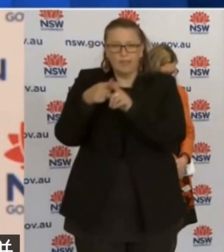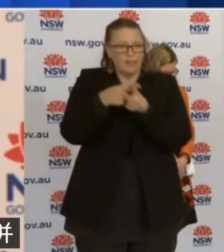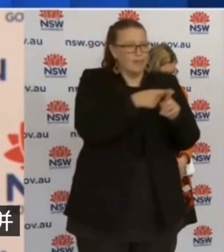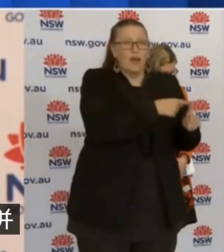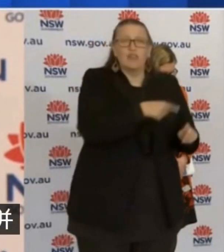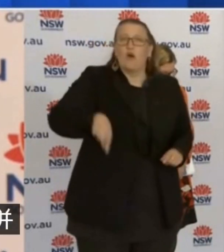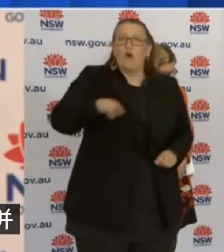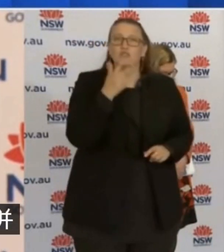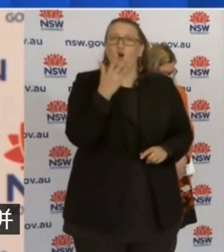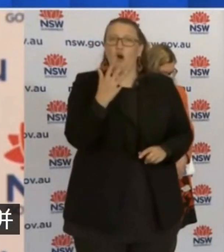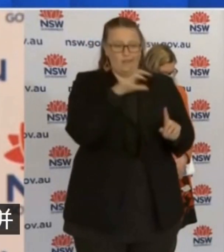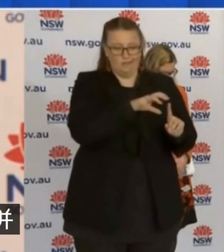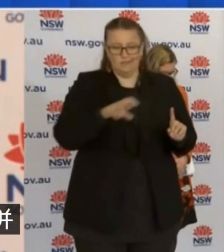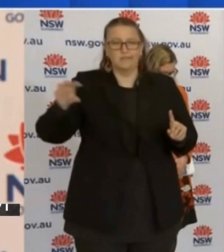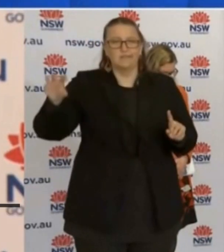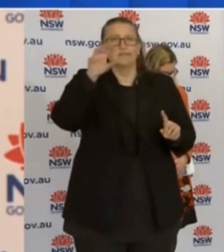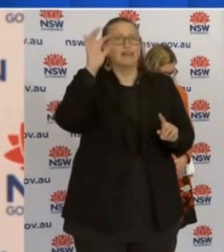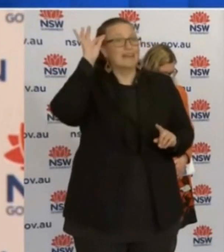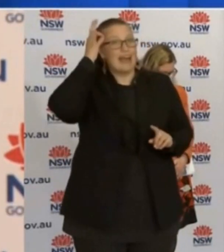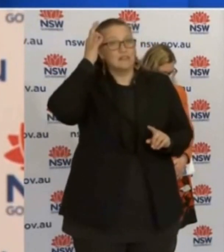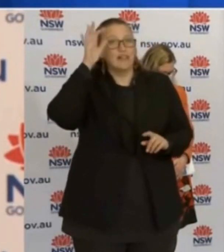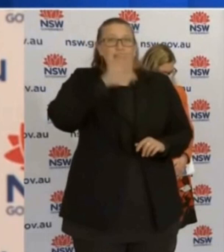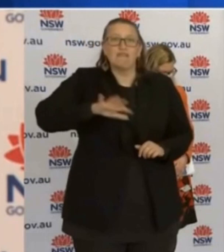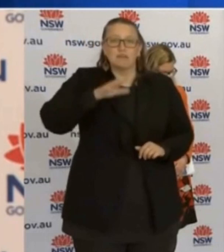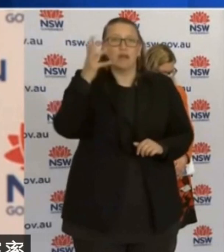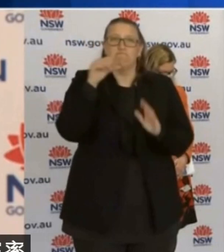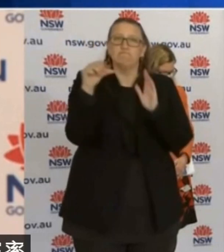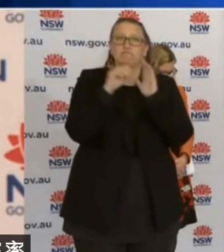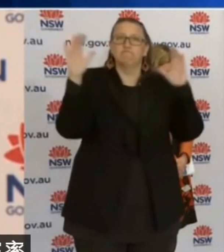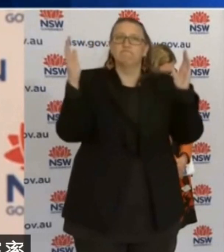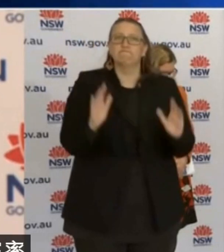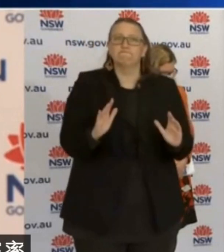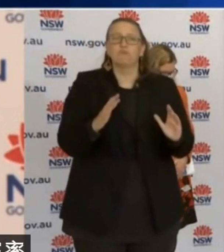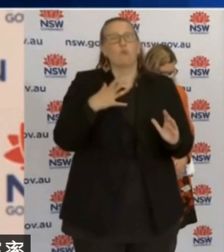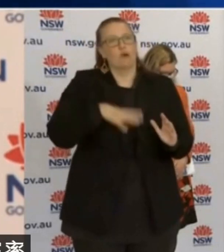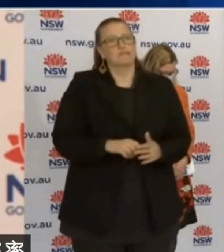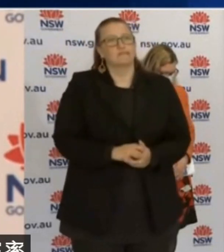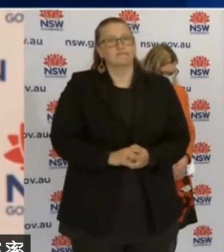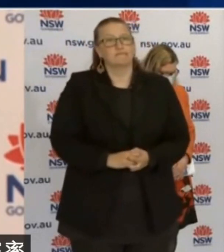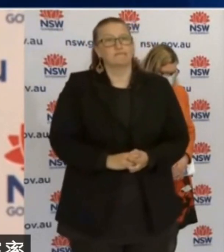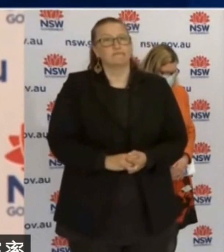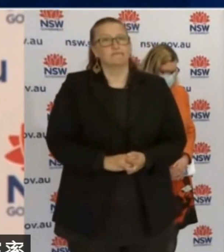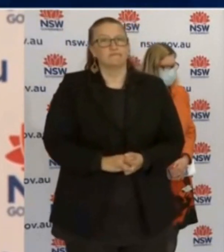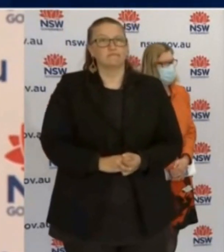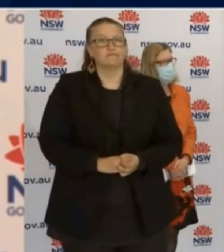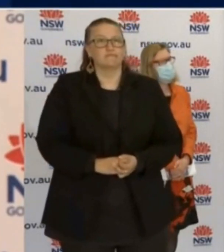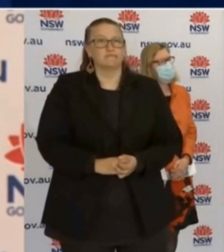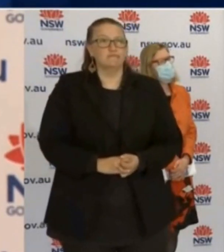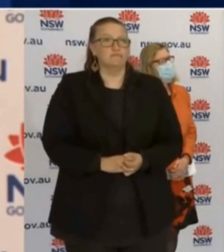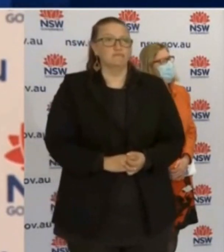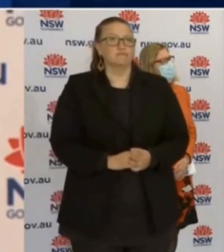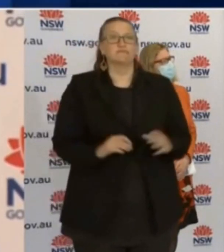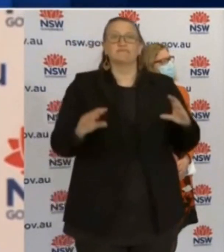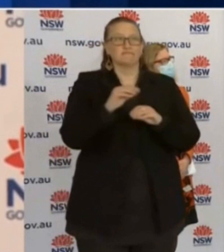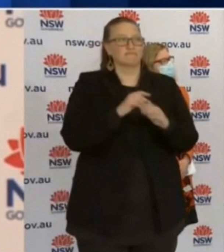the spread and make sure we reduce reduce the rate of people being hospitalised. Who hasn't